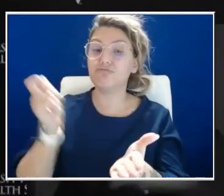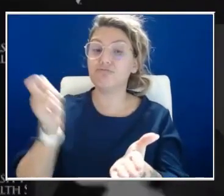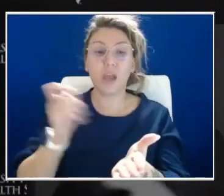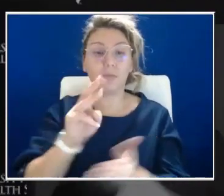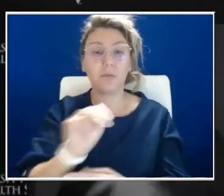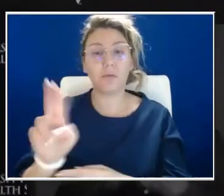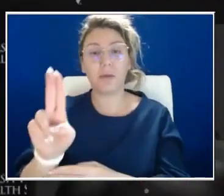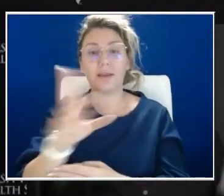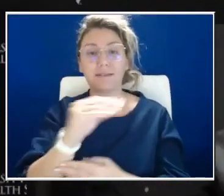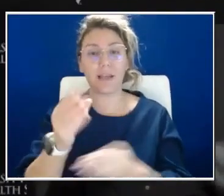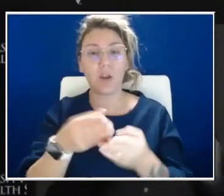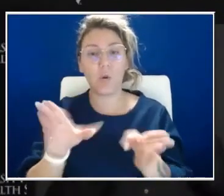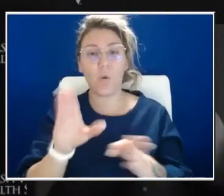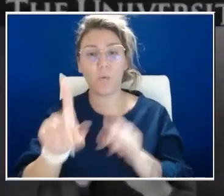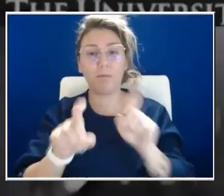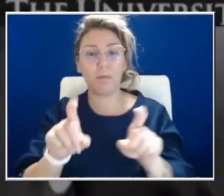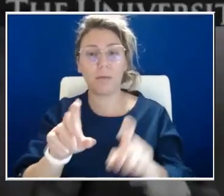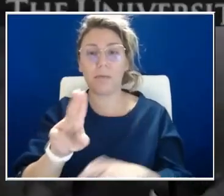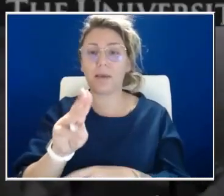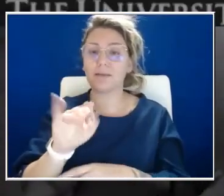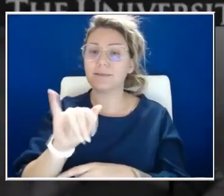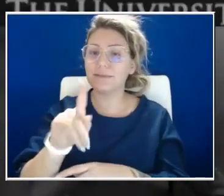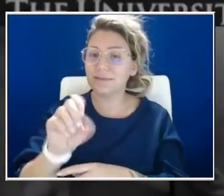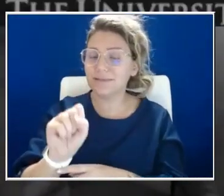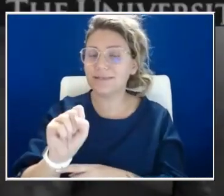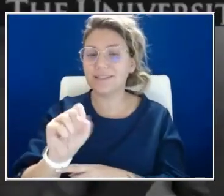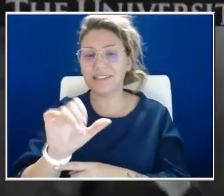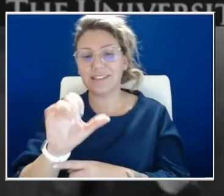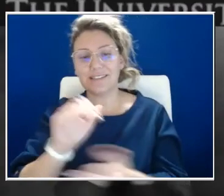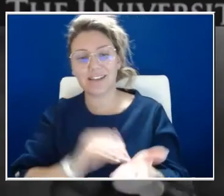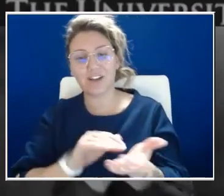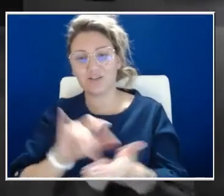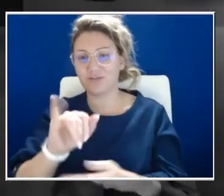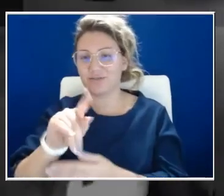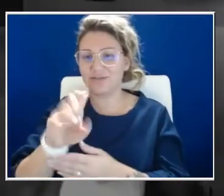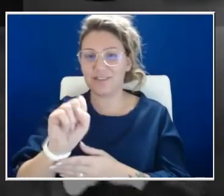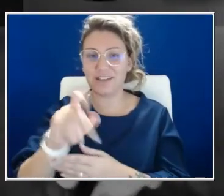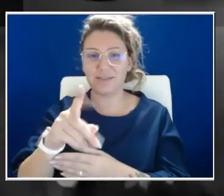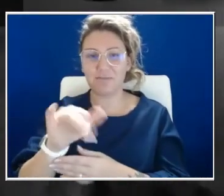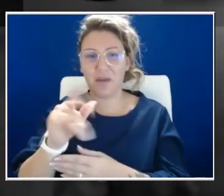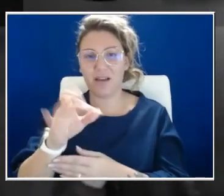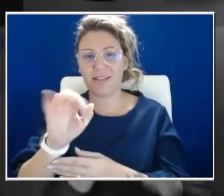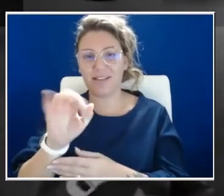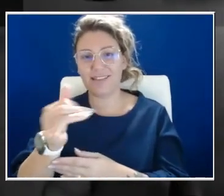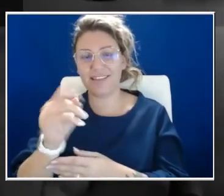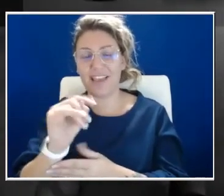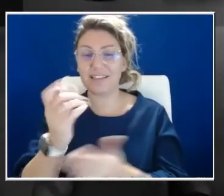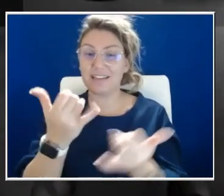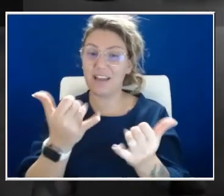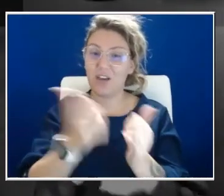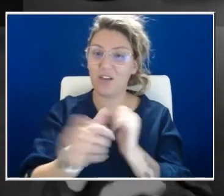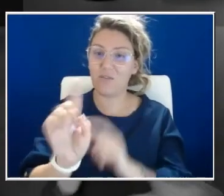Open Mics with Dr. Stites podcast. Now, everywhere podcasts are available.